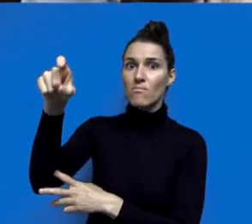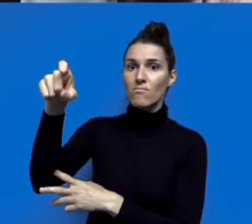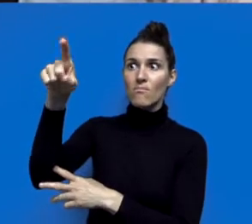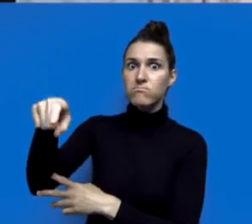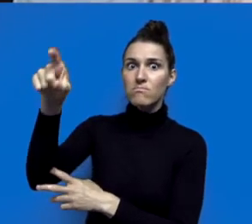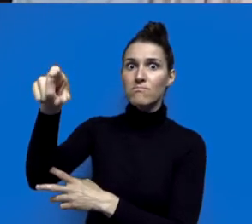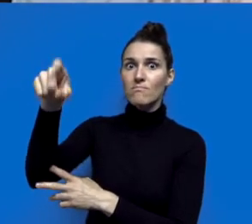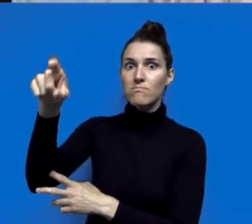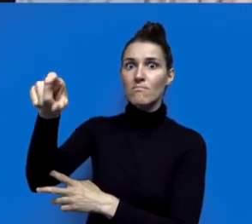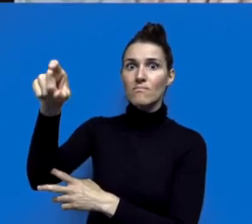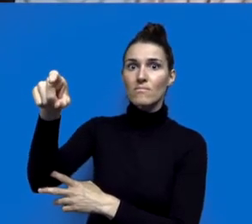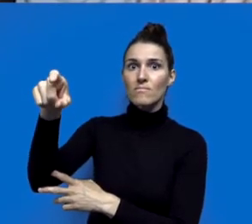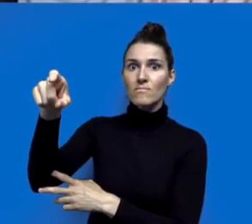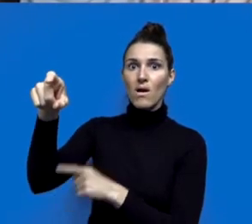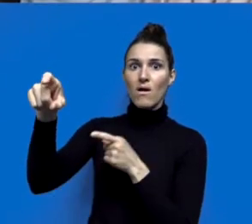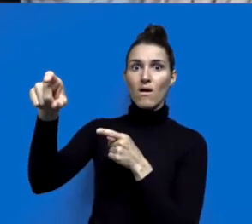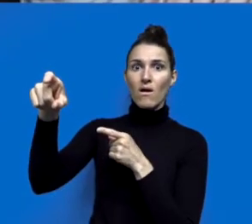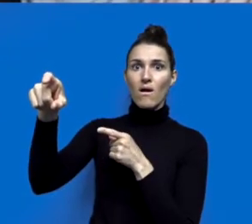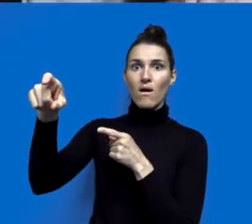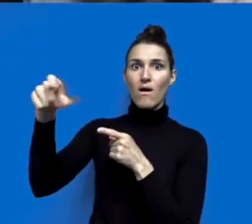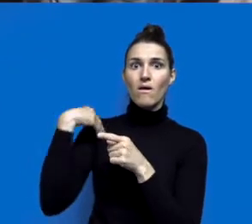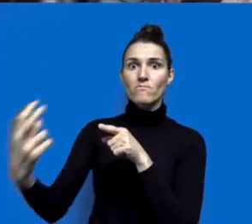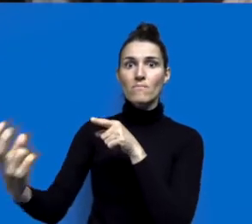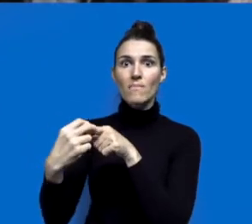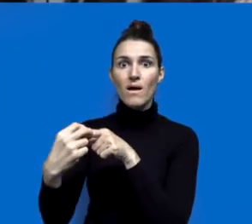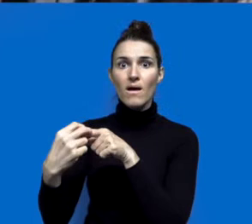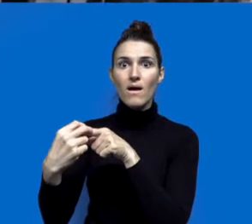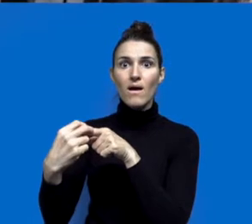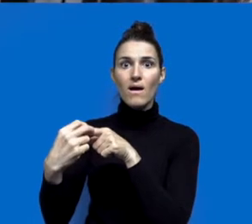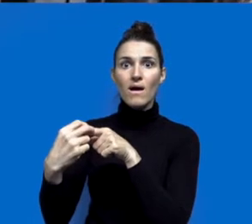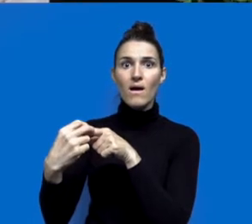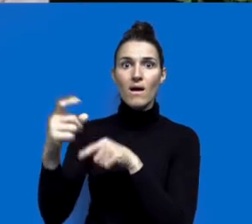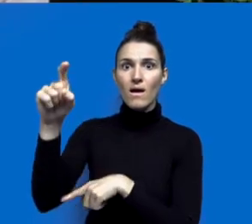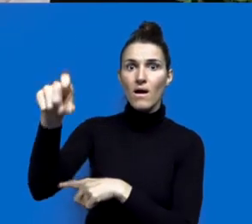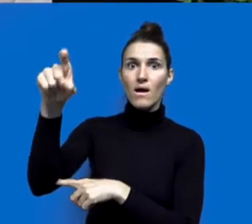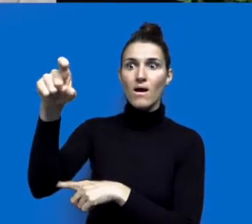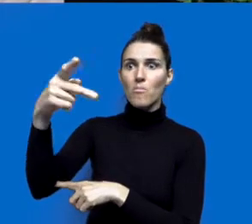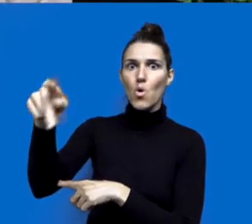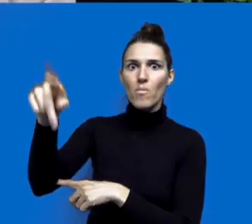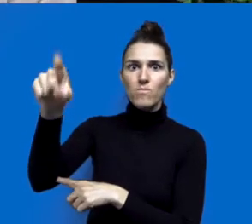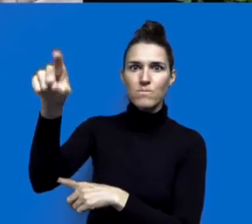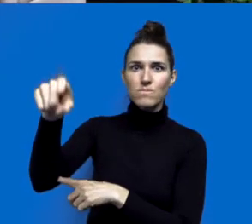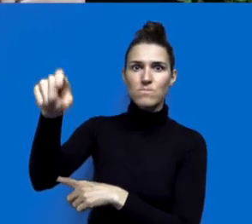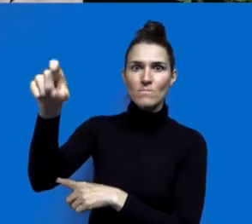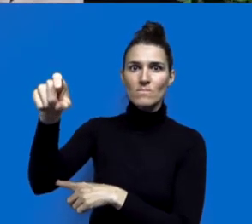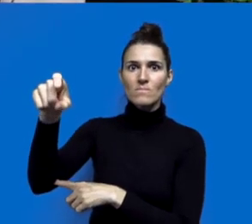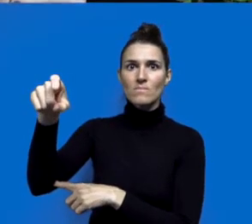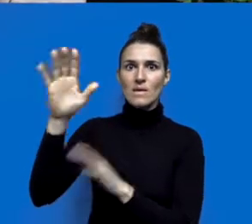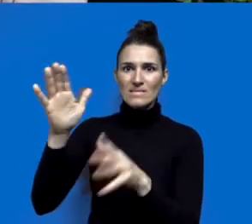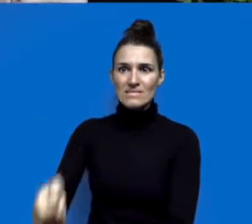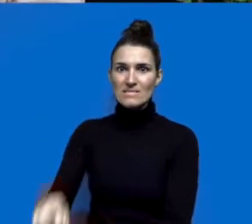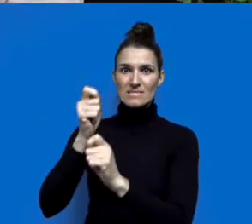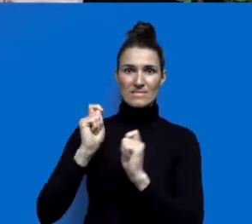wiggle. There's a bite on her purple fishing line. Wiggle, wiggle, wiggle. And so she'd reel, and she'd